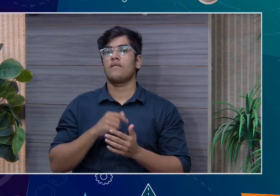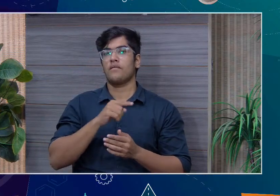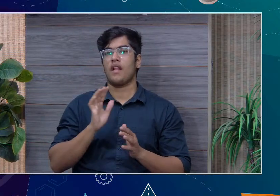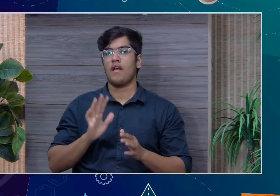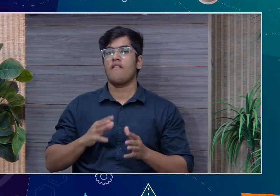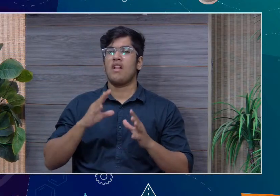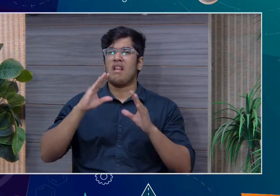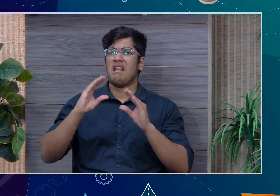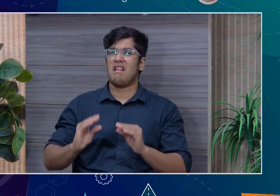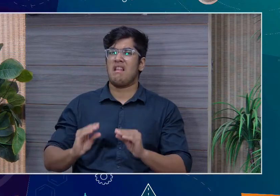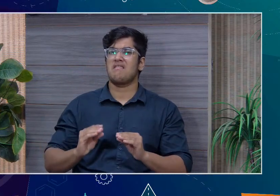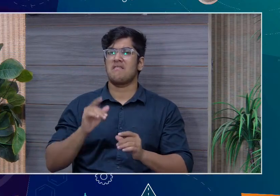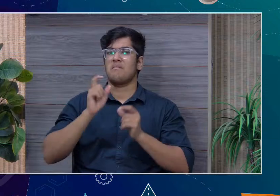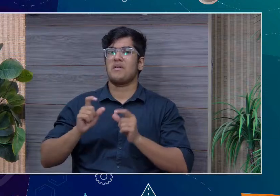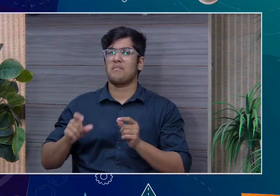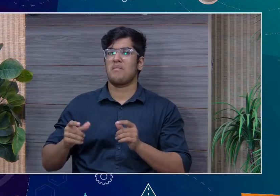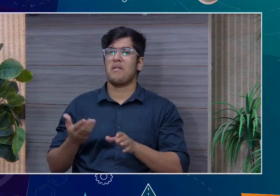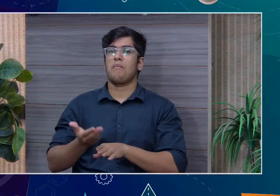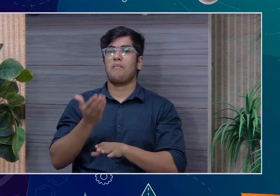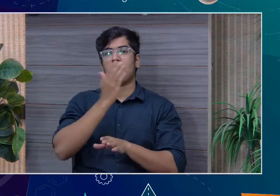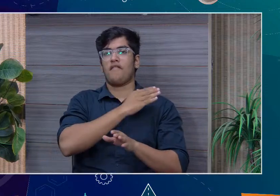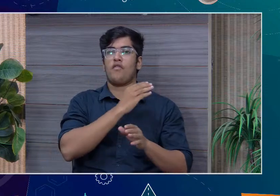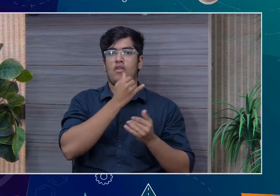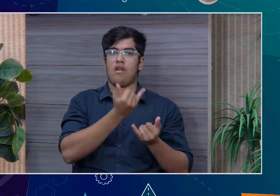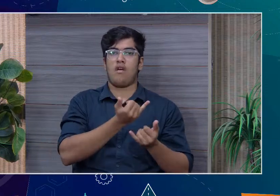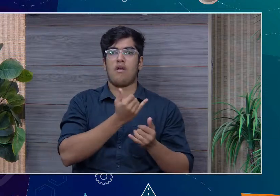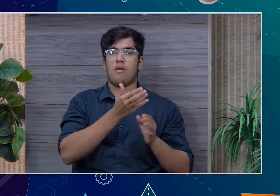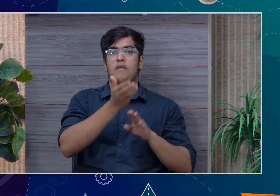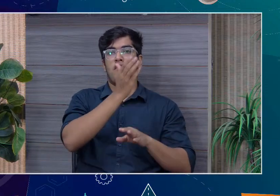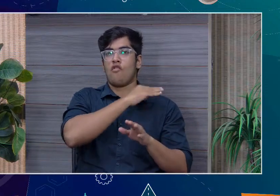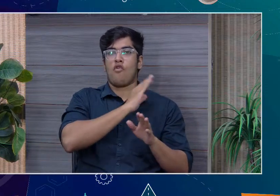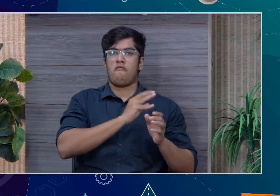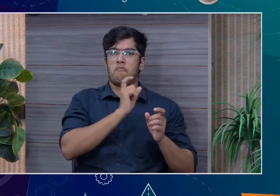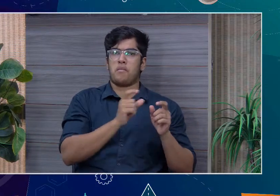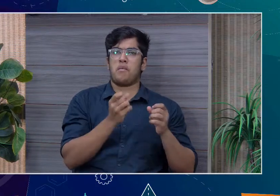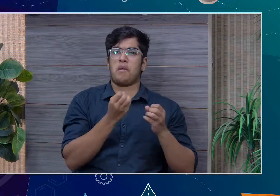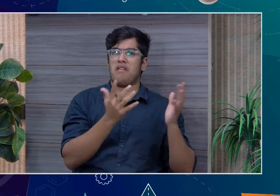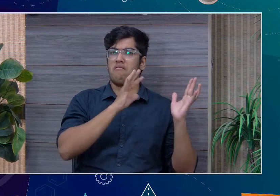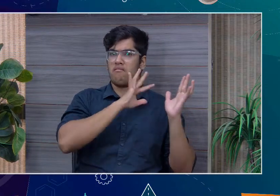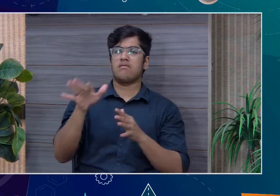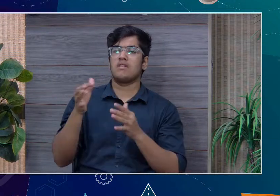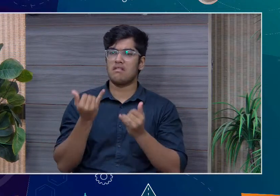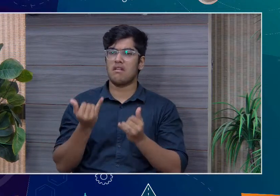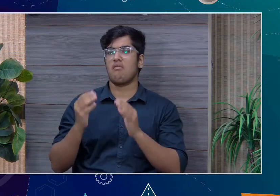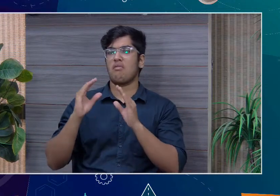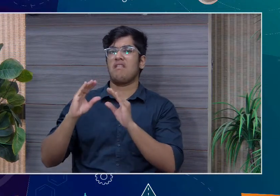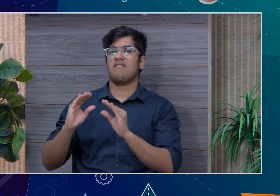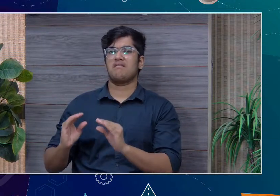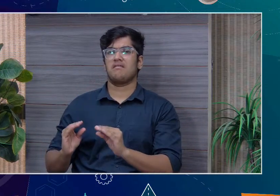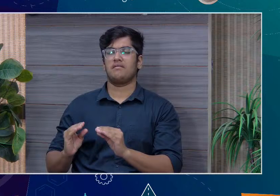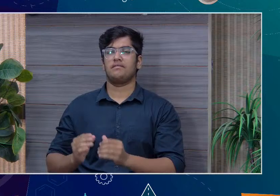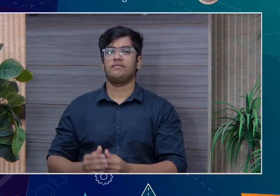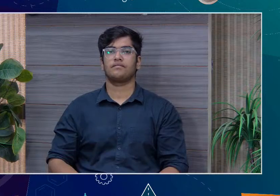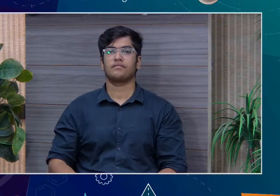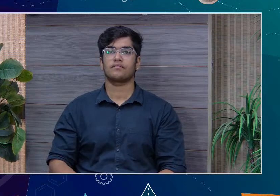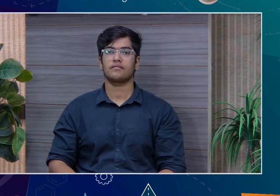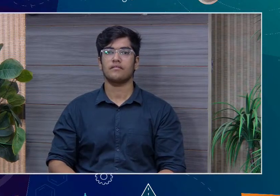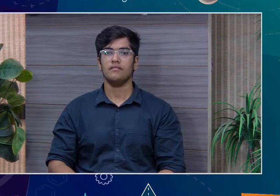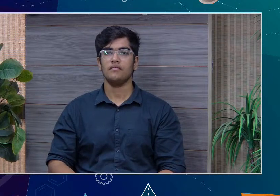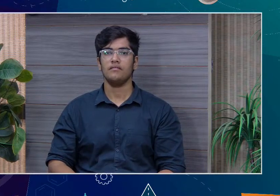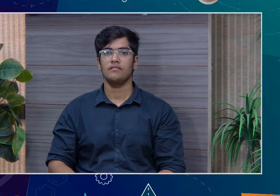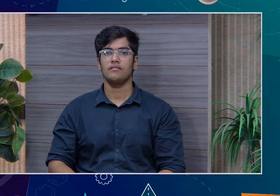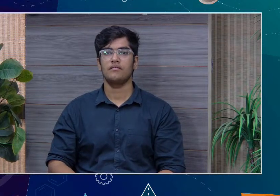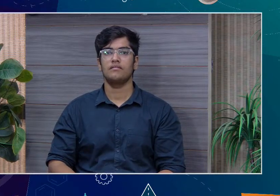less customers compared to earlier in the shoemaker's shop. Okay. So in